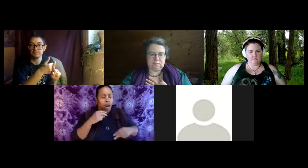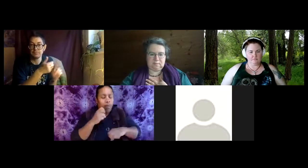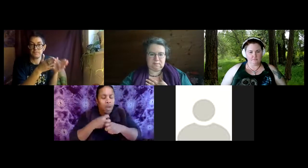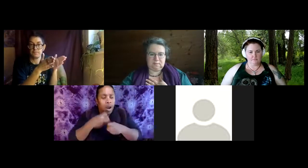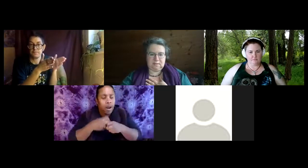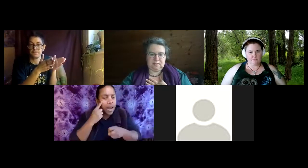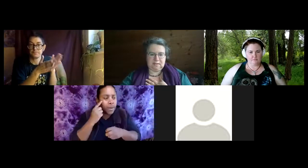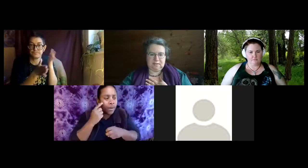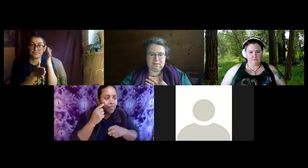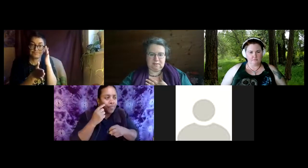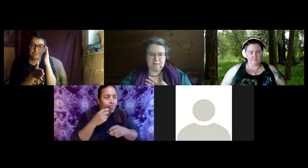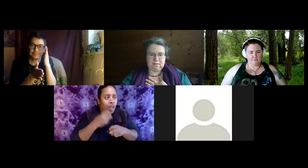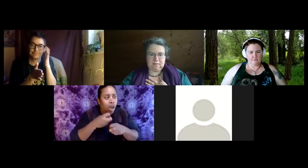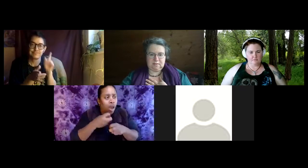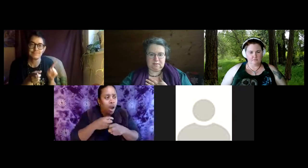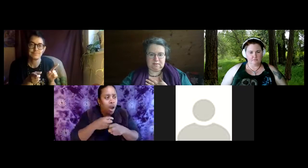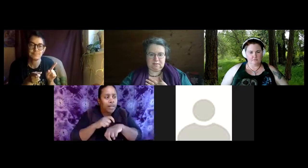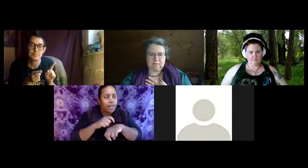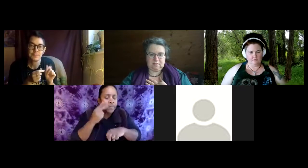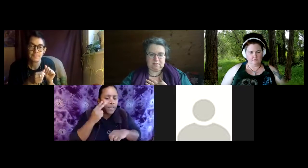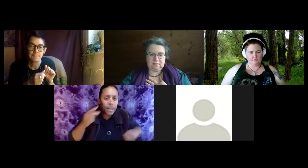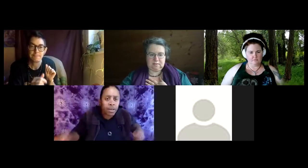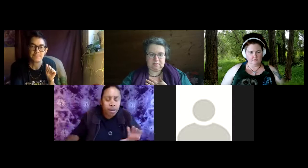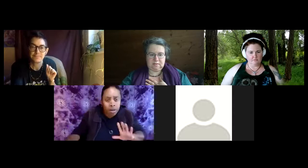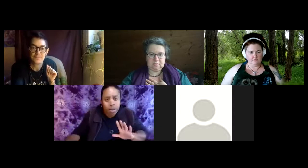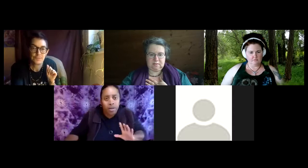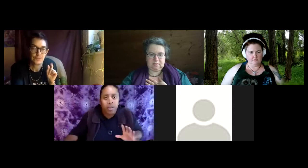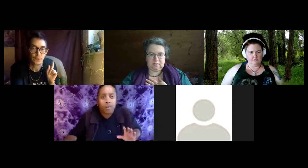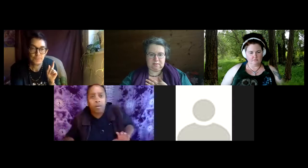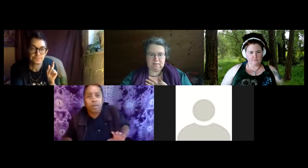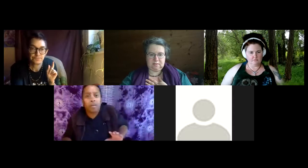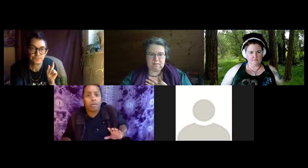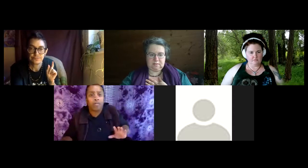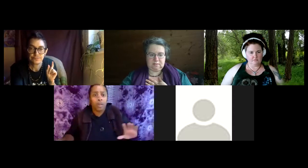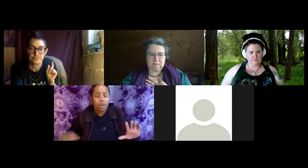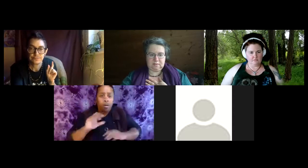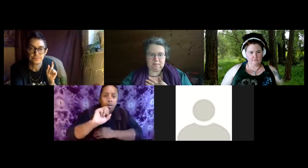a hard time seeing. And so,